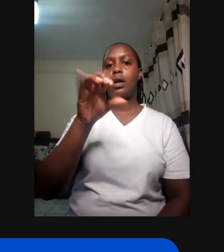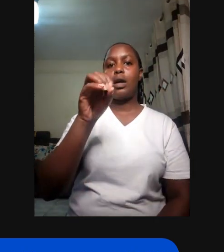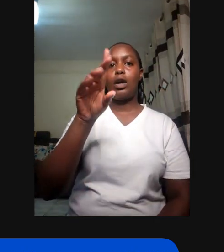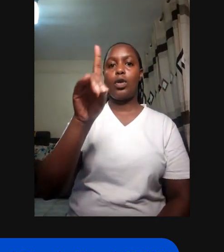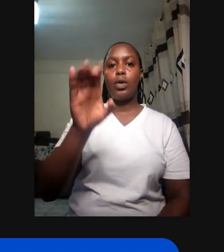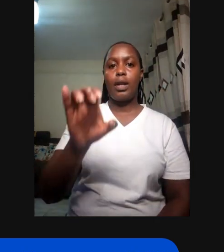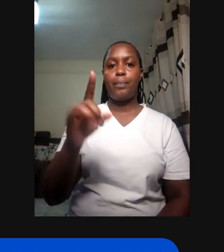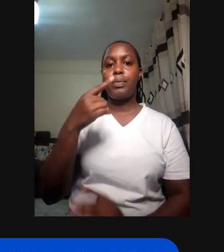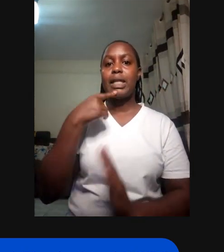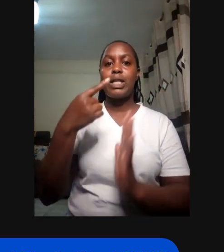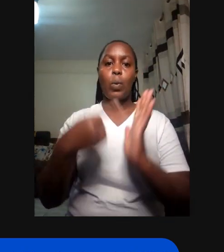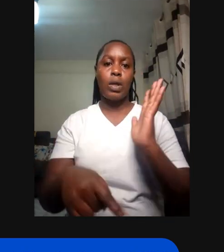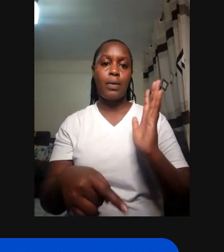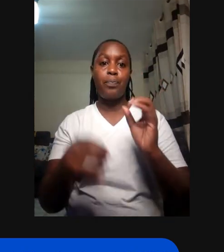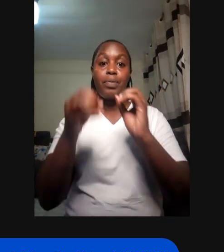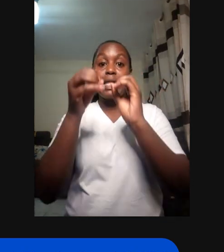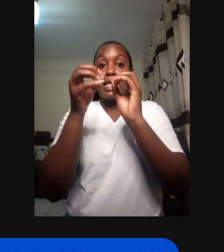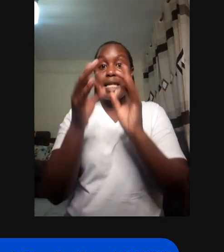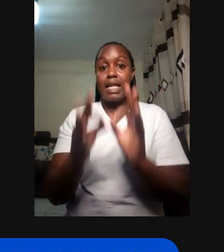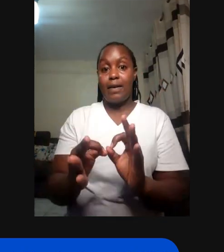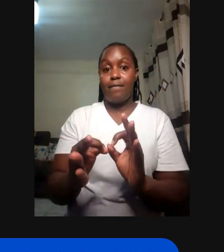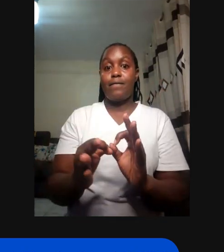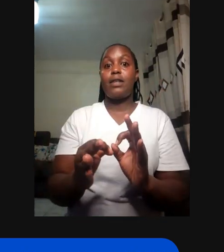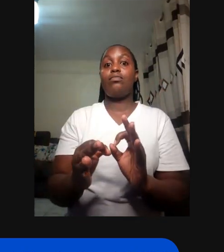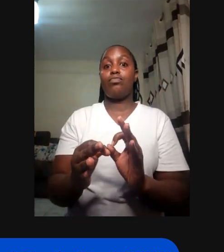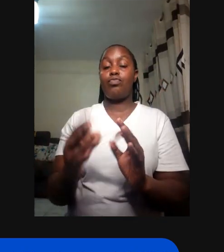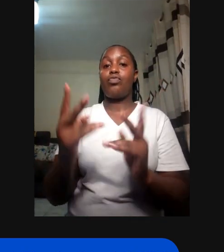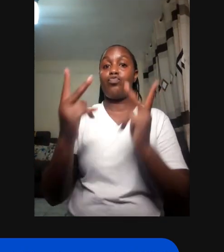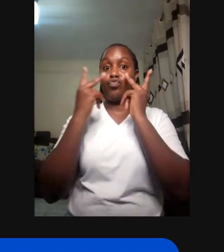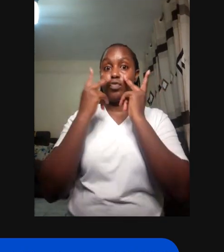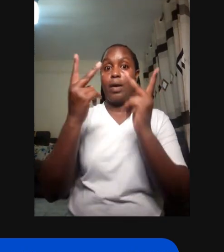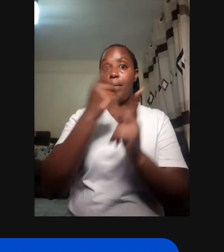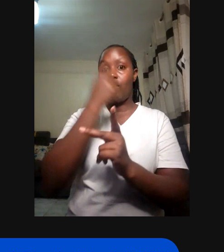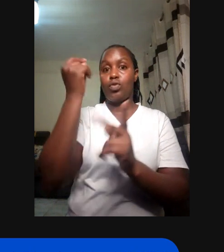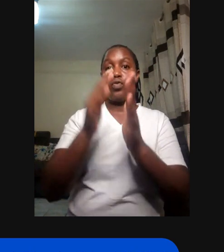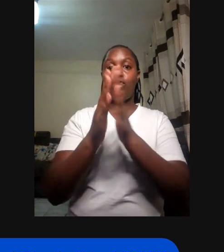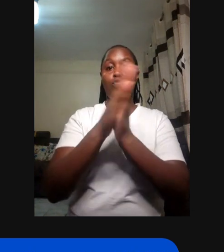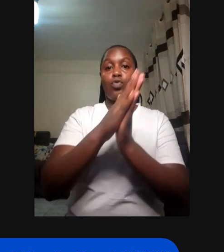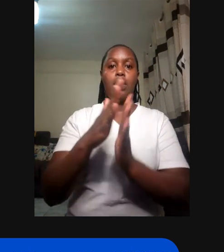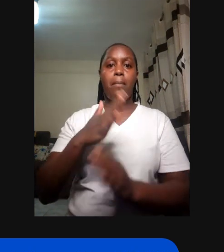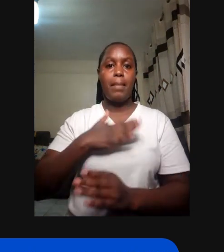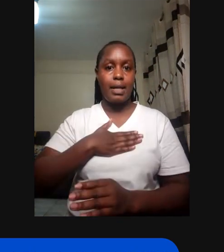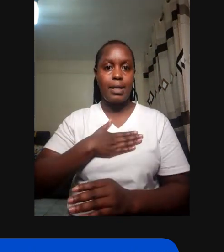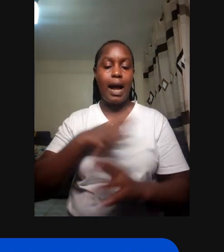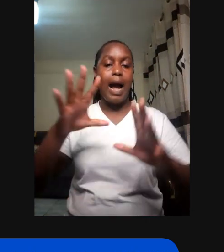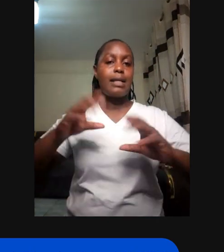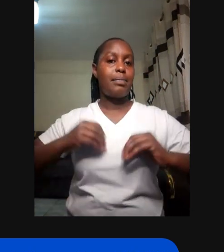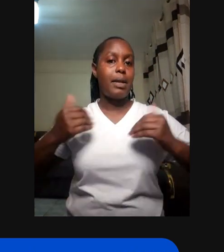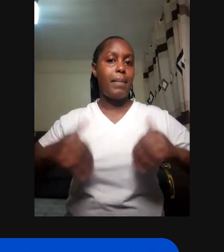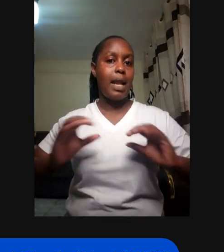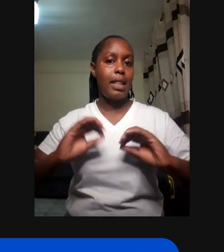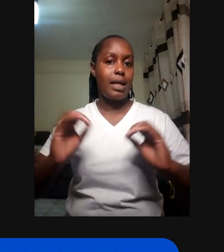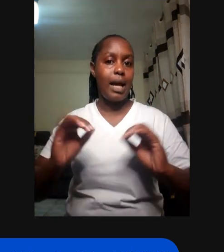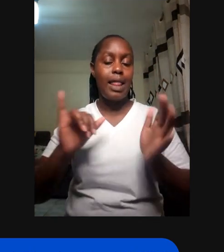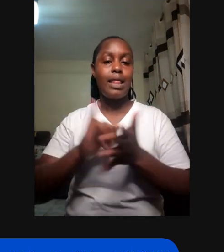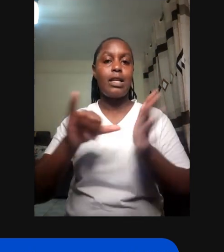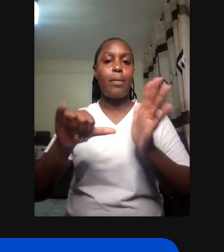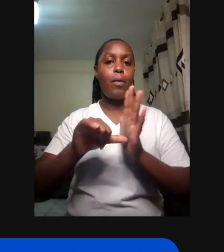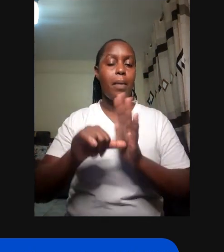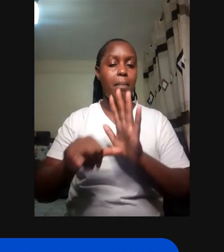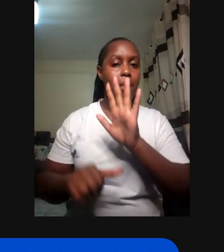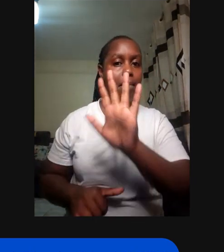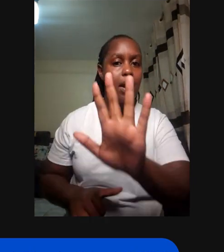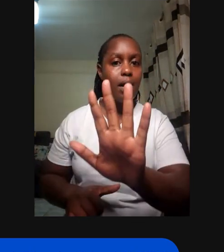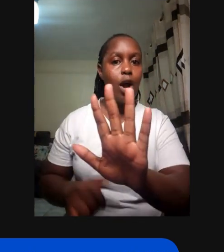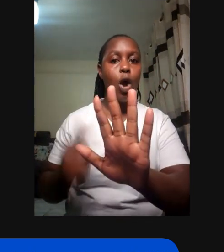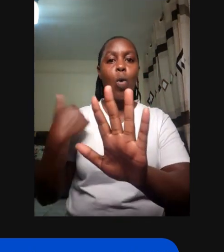that if you, because of my story, don't accept me, that is not my problem. It is yours. And we might not align